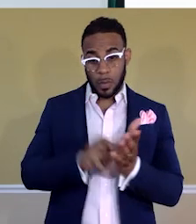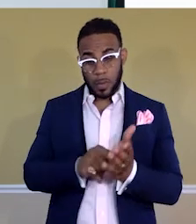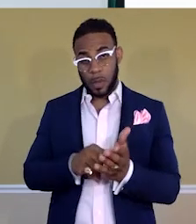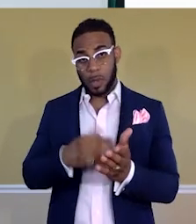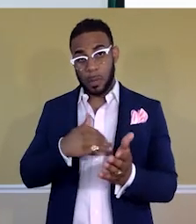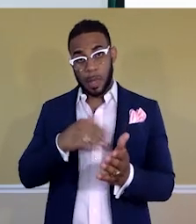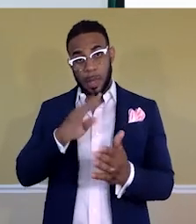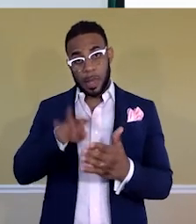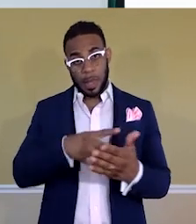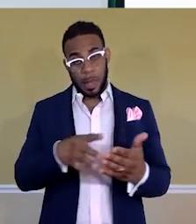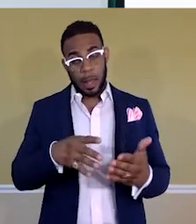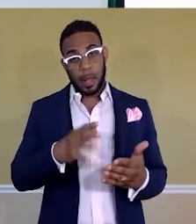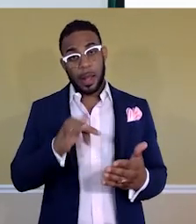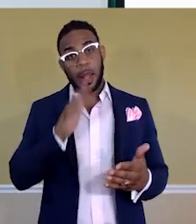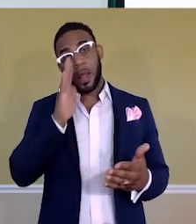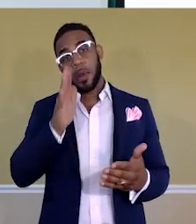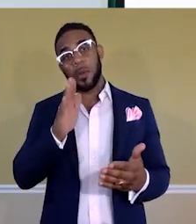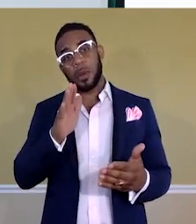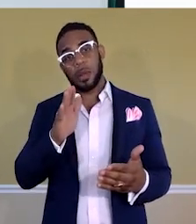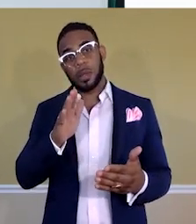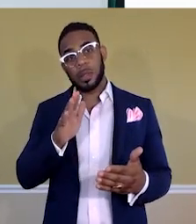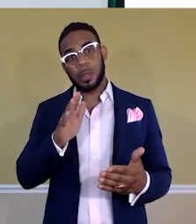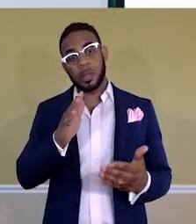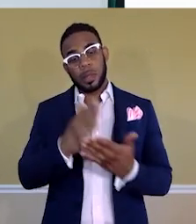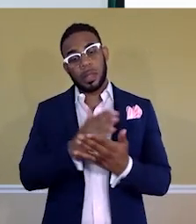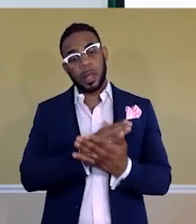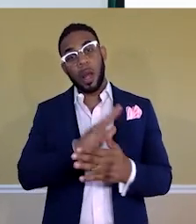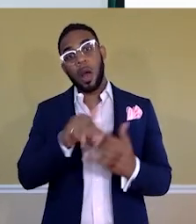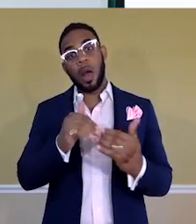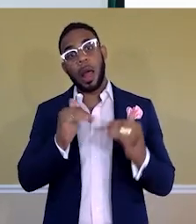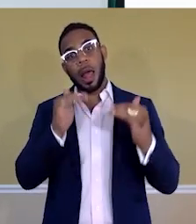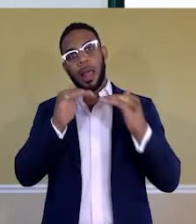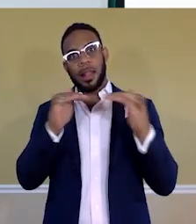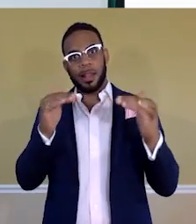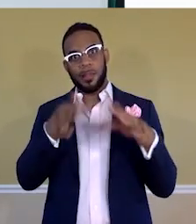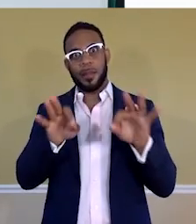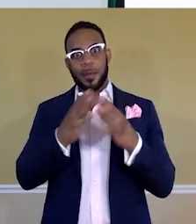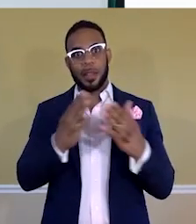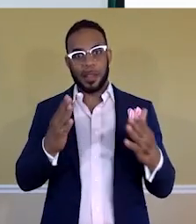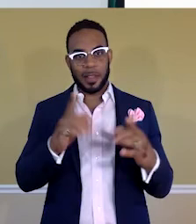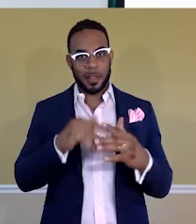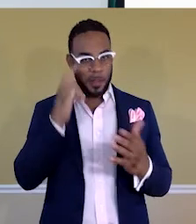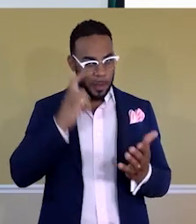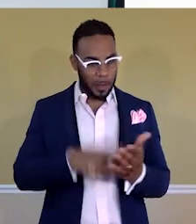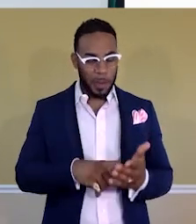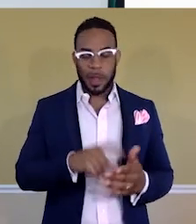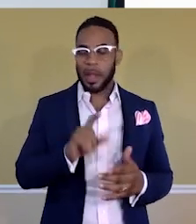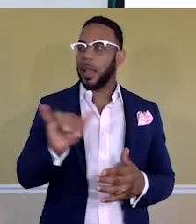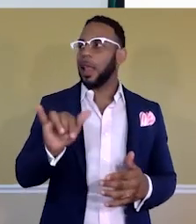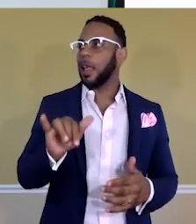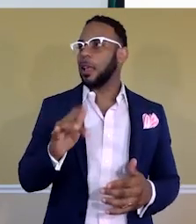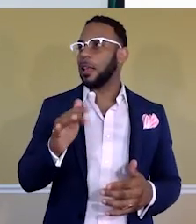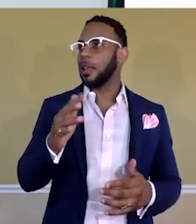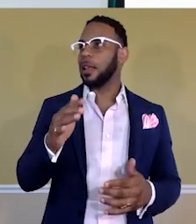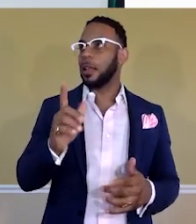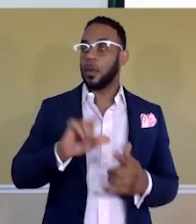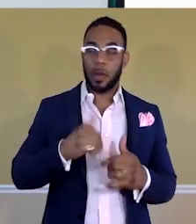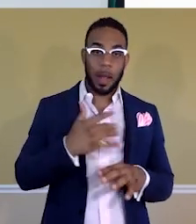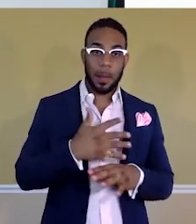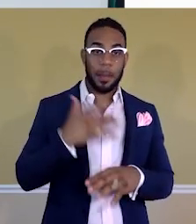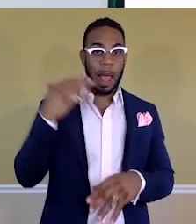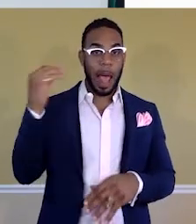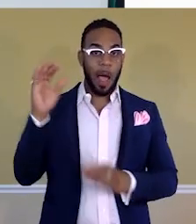my calendar, and I will list all the high-level important things to know, such as when I'm out of